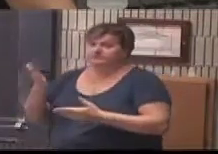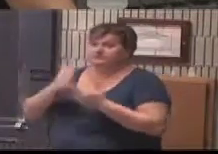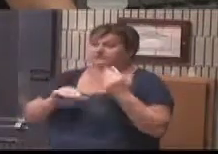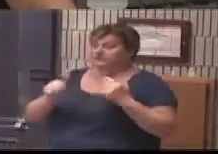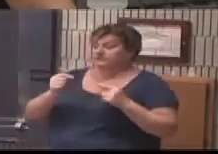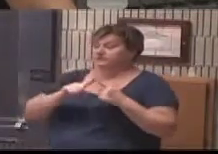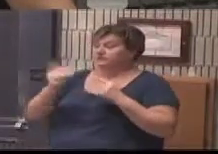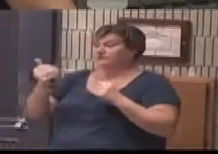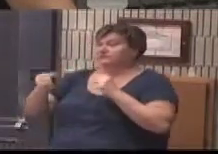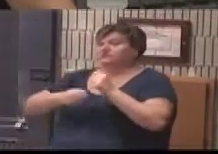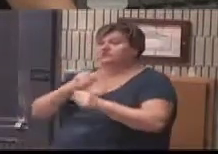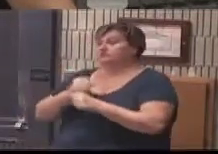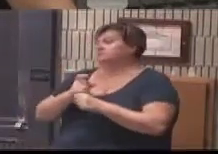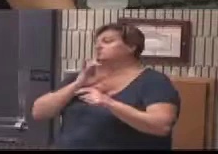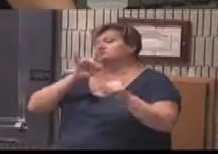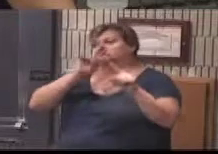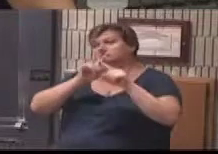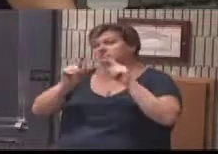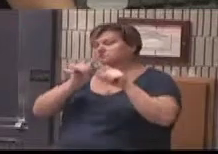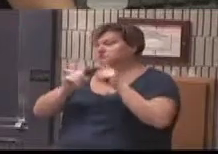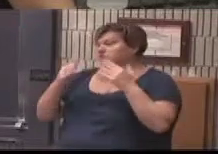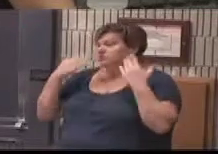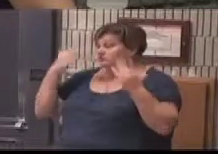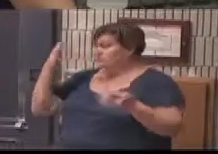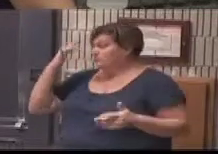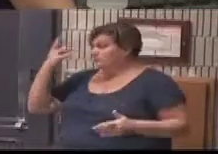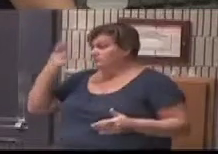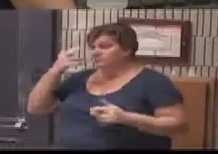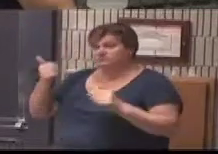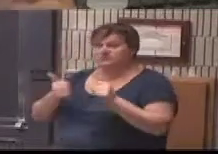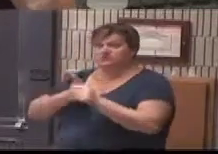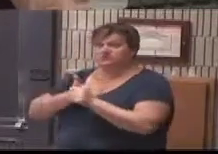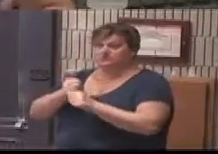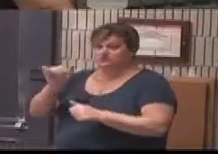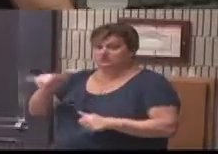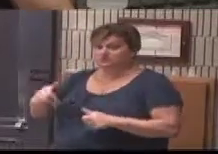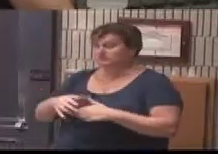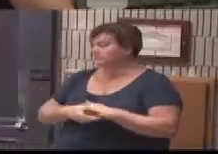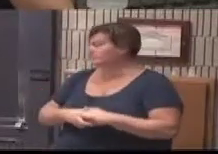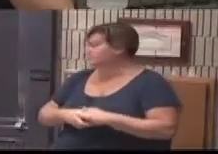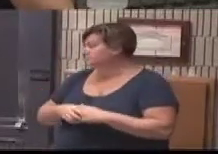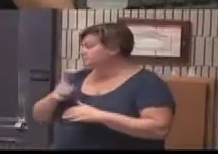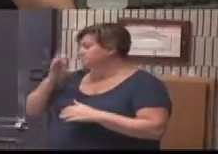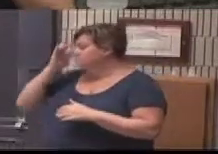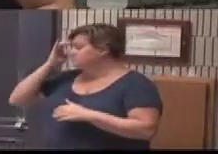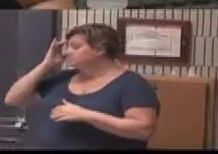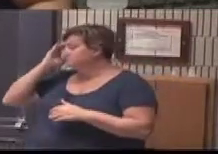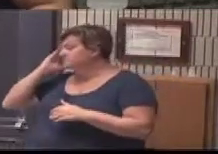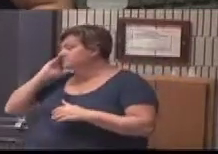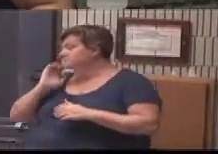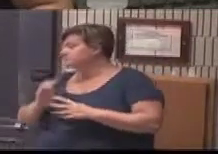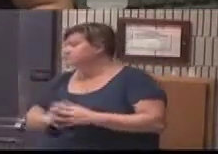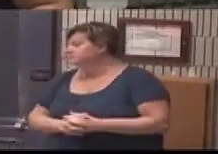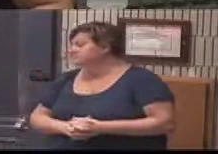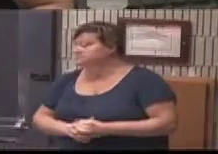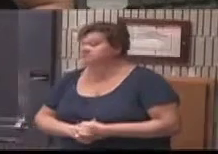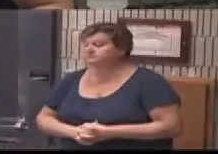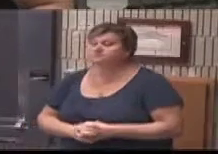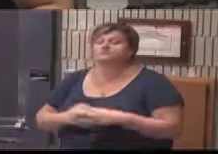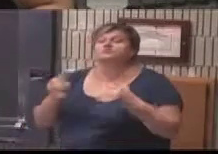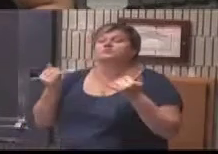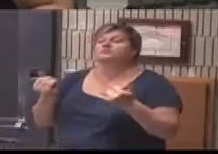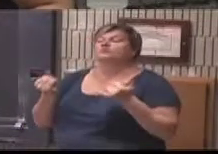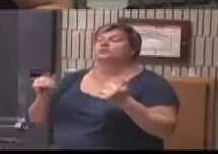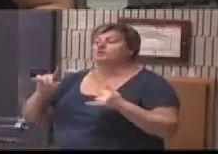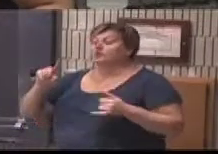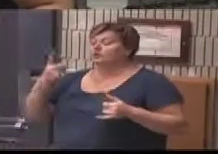10 to 15 years. And again, we don't know why that is or what causes the difference in the lifespan. Right now,